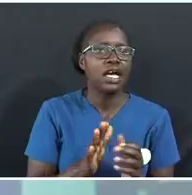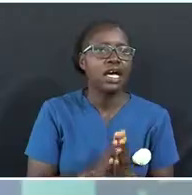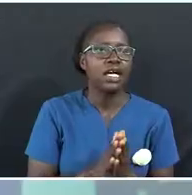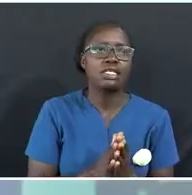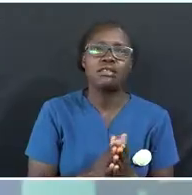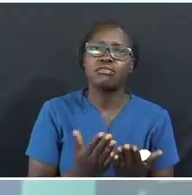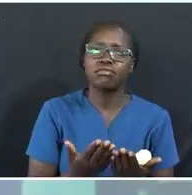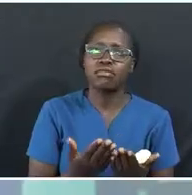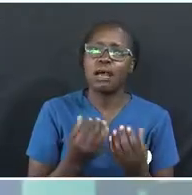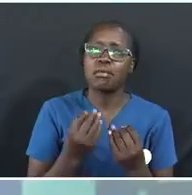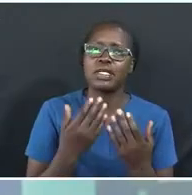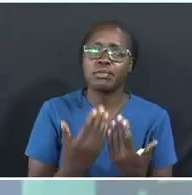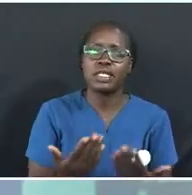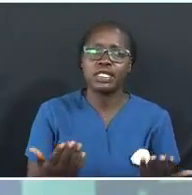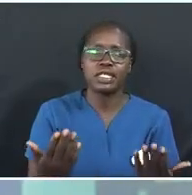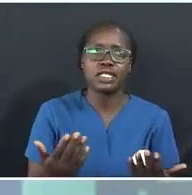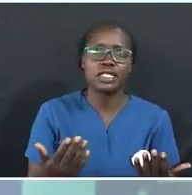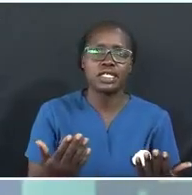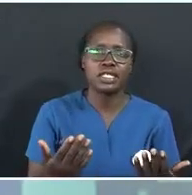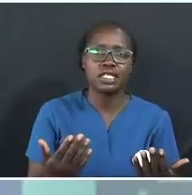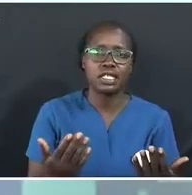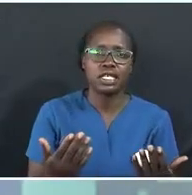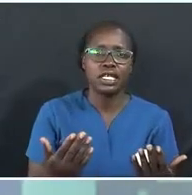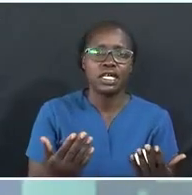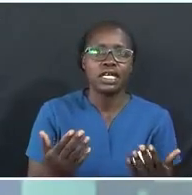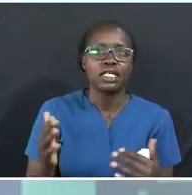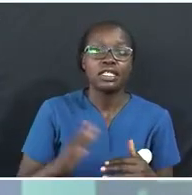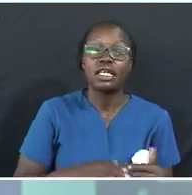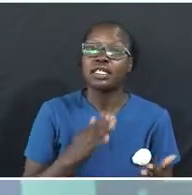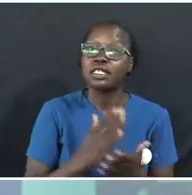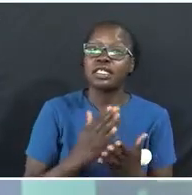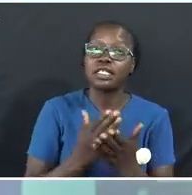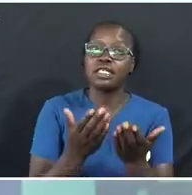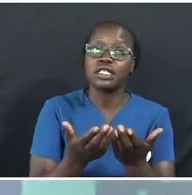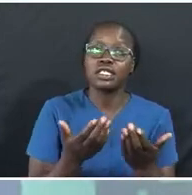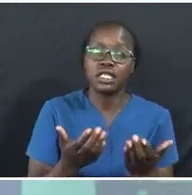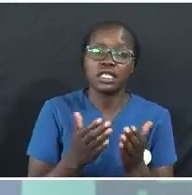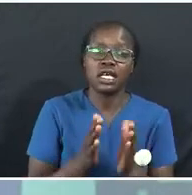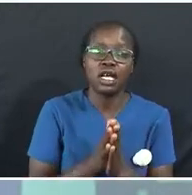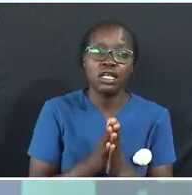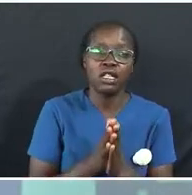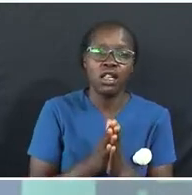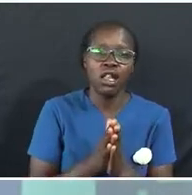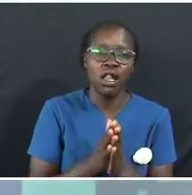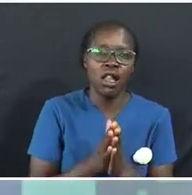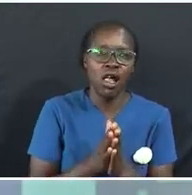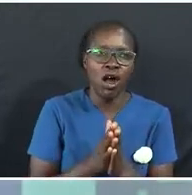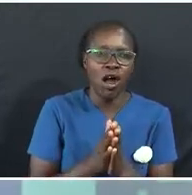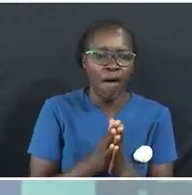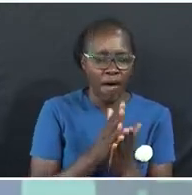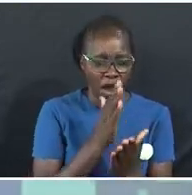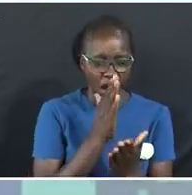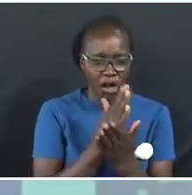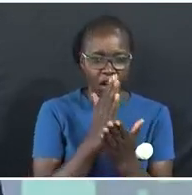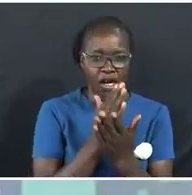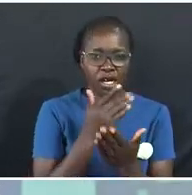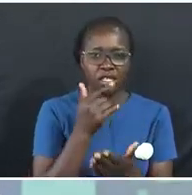many things that they really mean it, and they dearly love you.